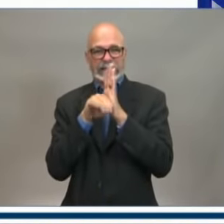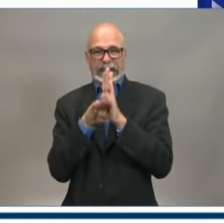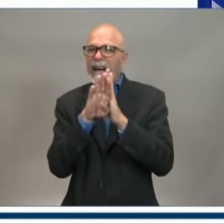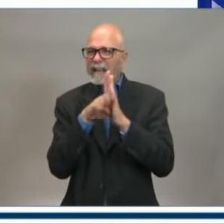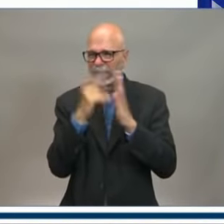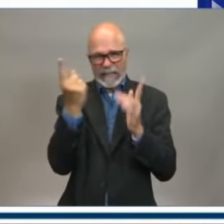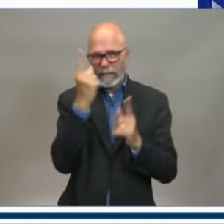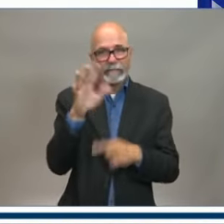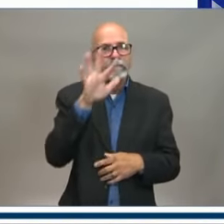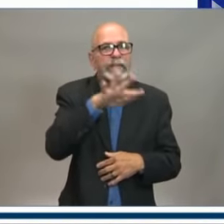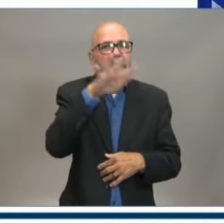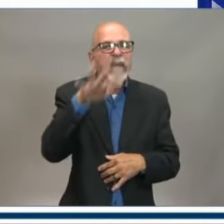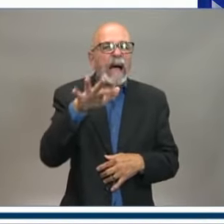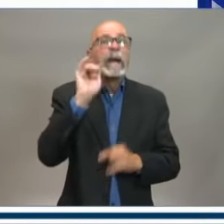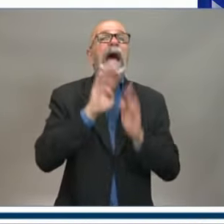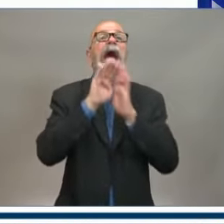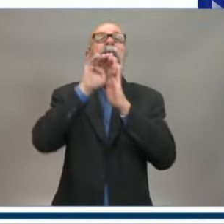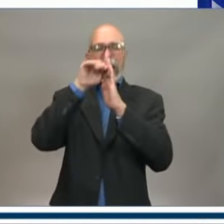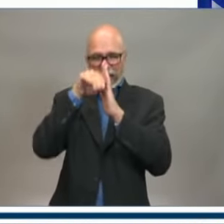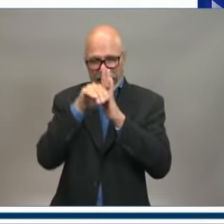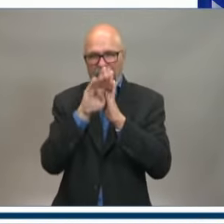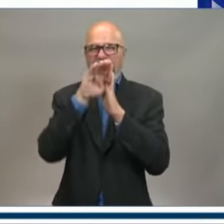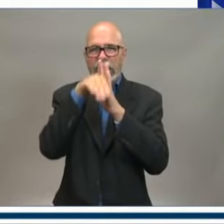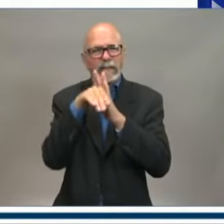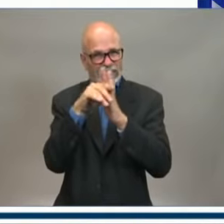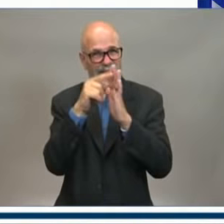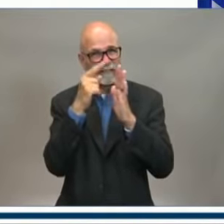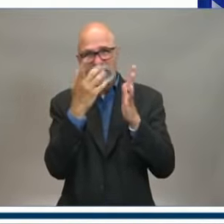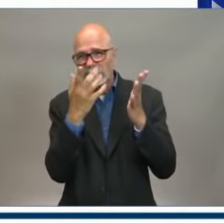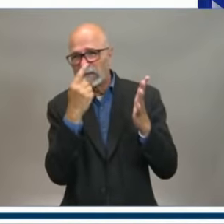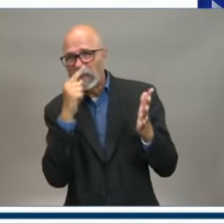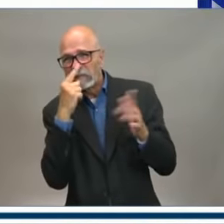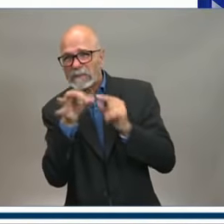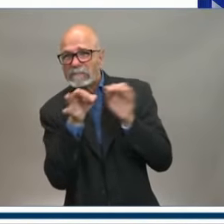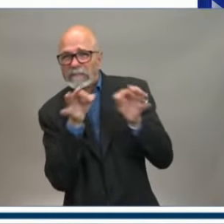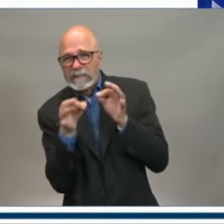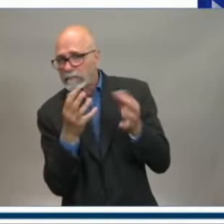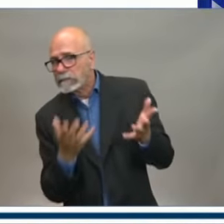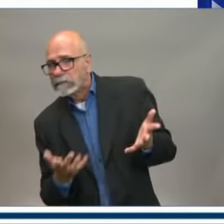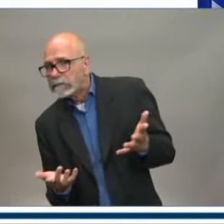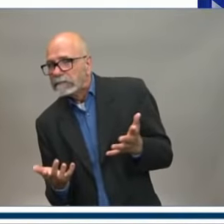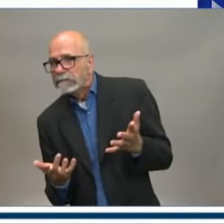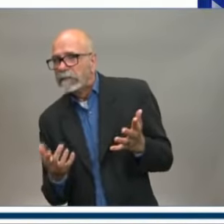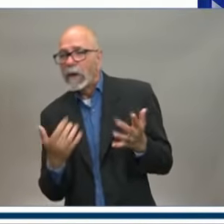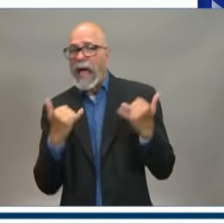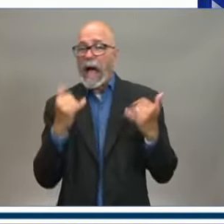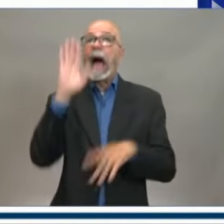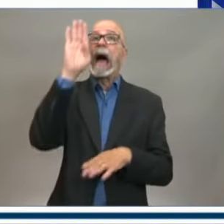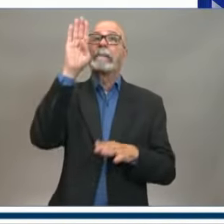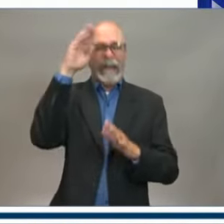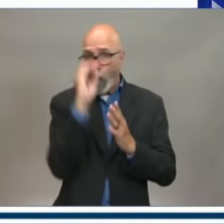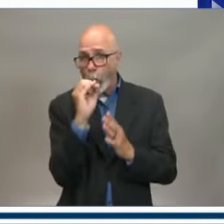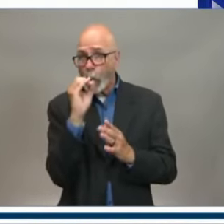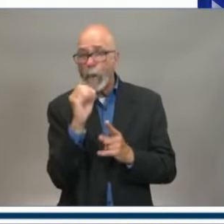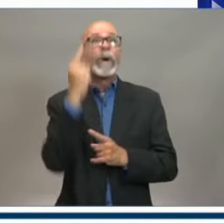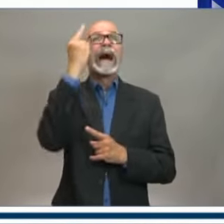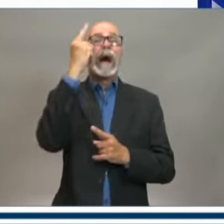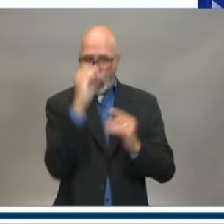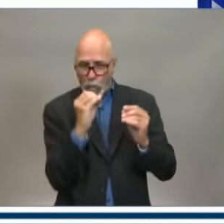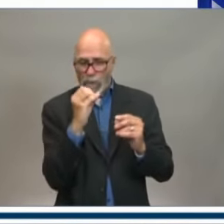of drops off precipitously until we are currently where we are with a couple of days of 0 and now a couple of days of 1.